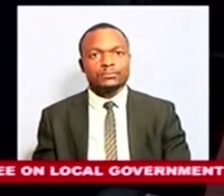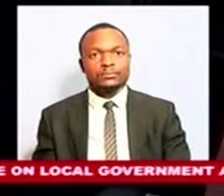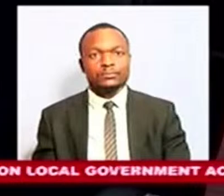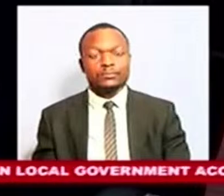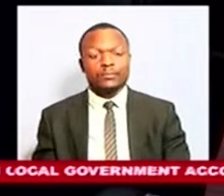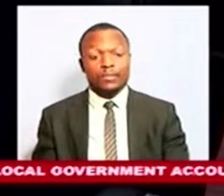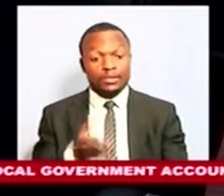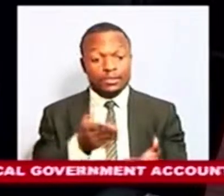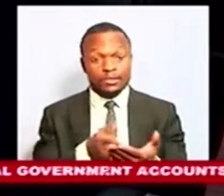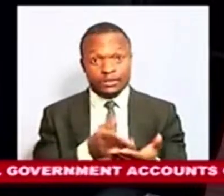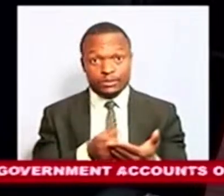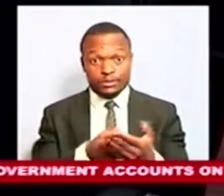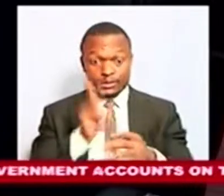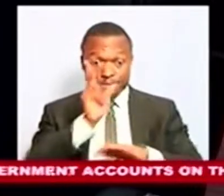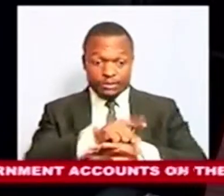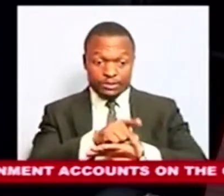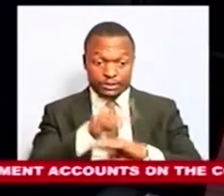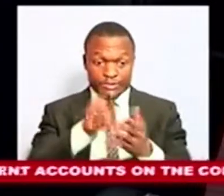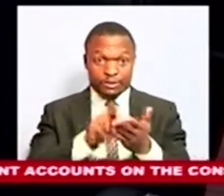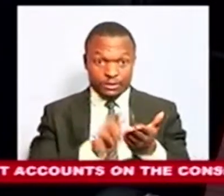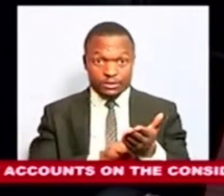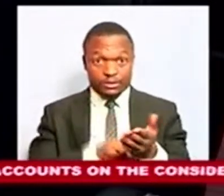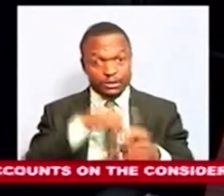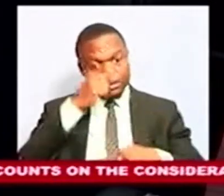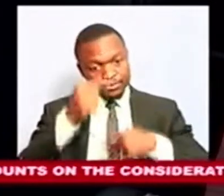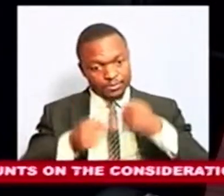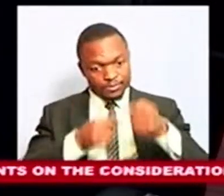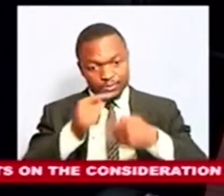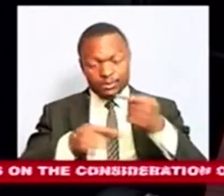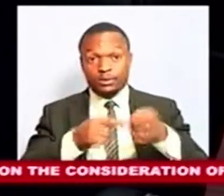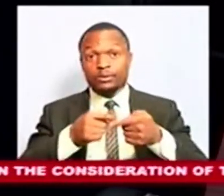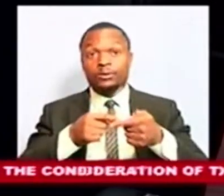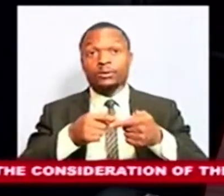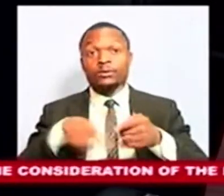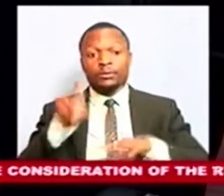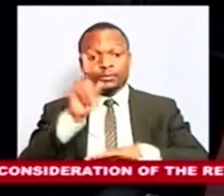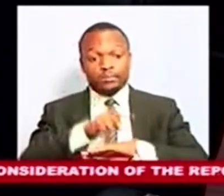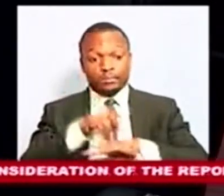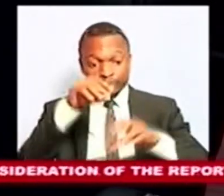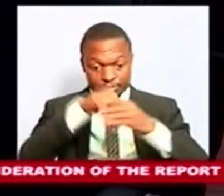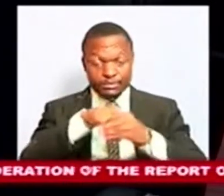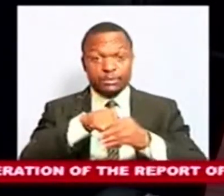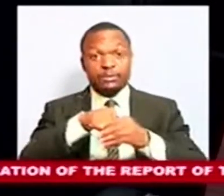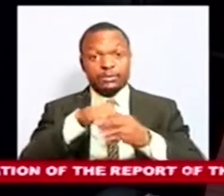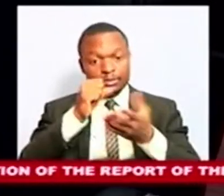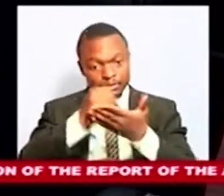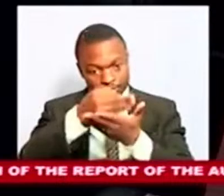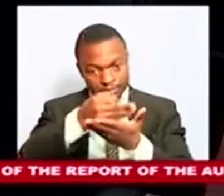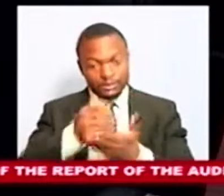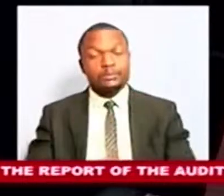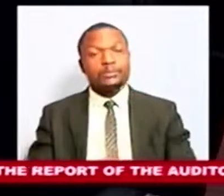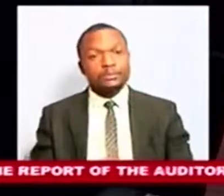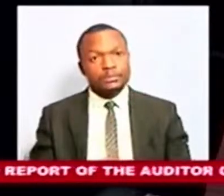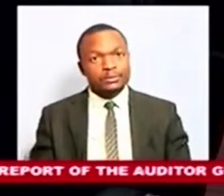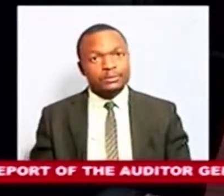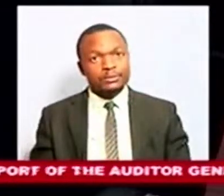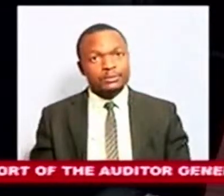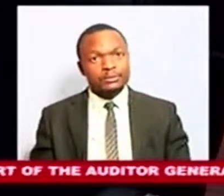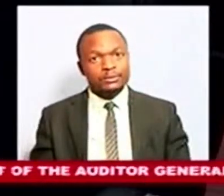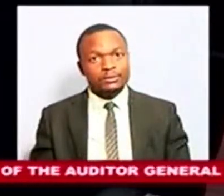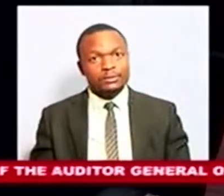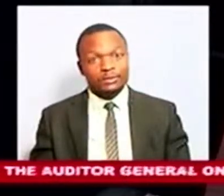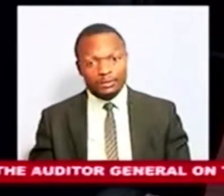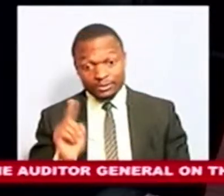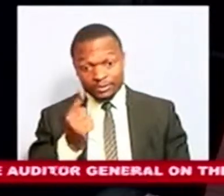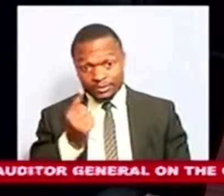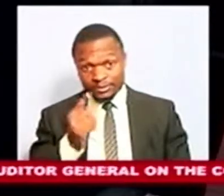This is a status report of the ongoing projects in Samfya. And first